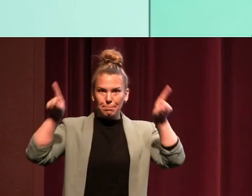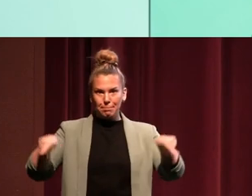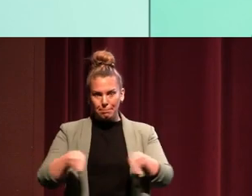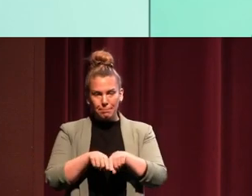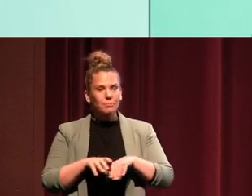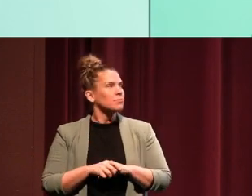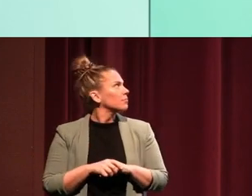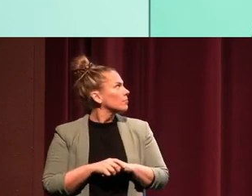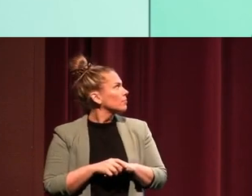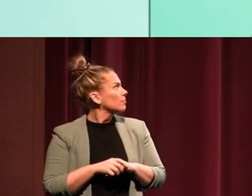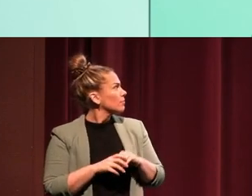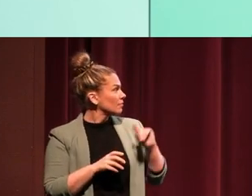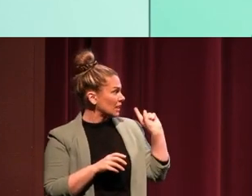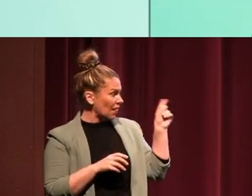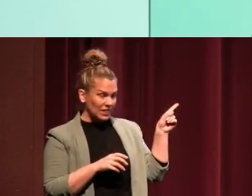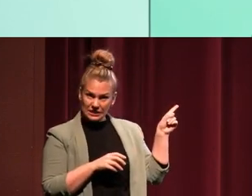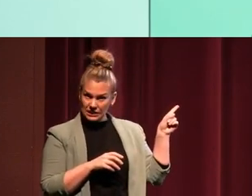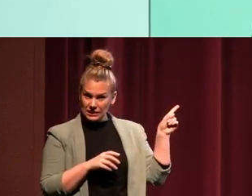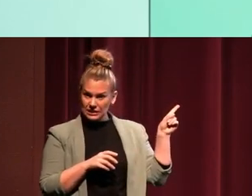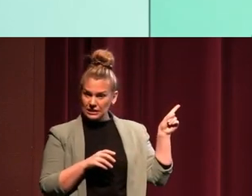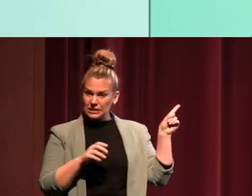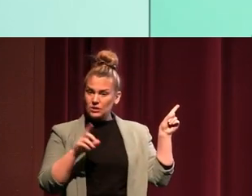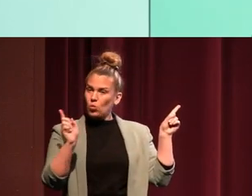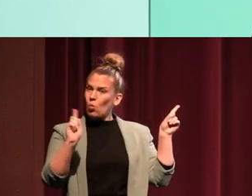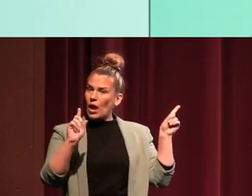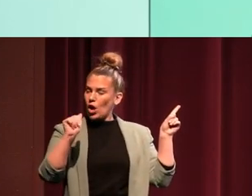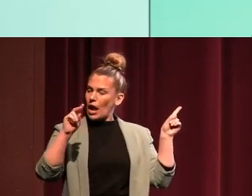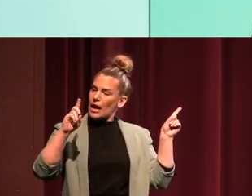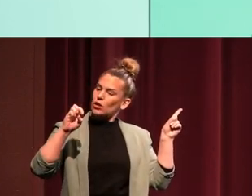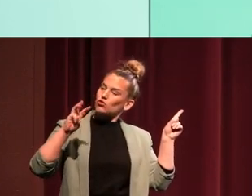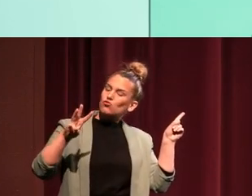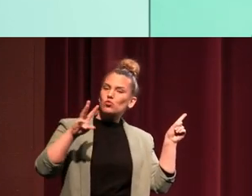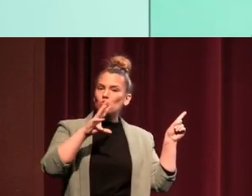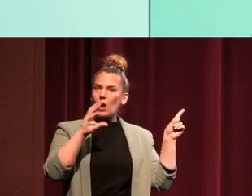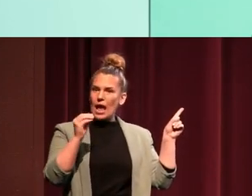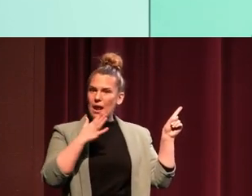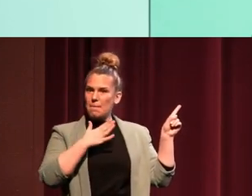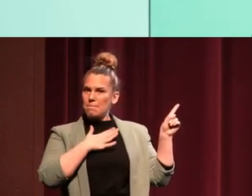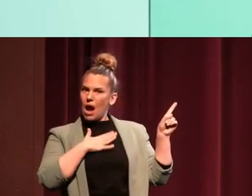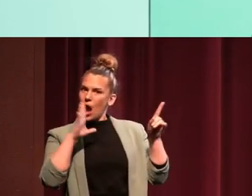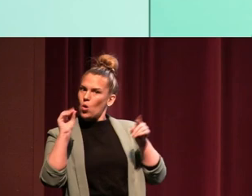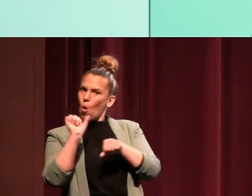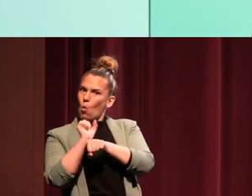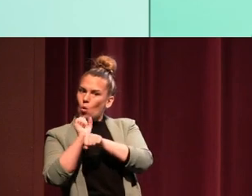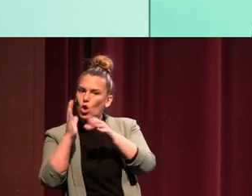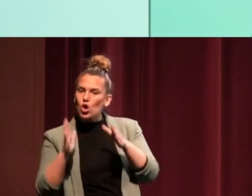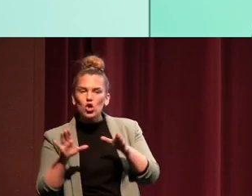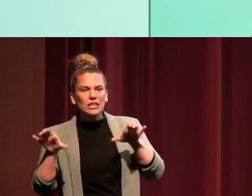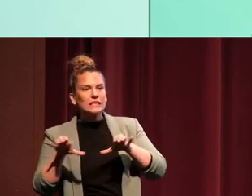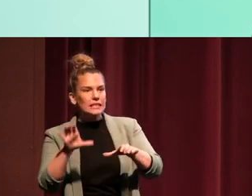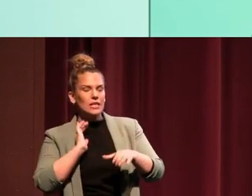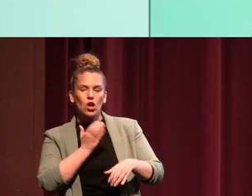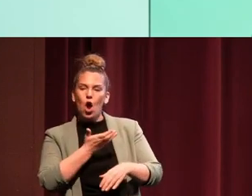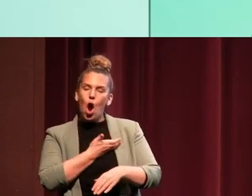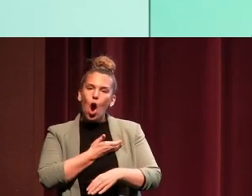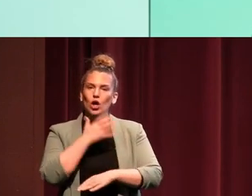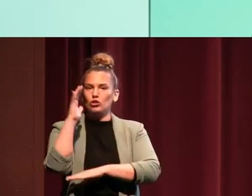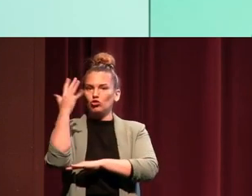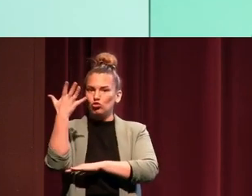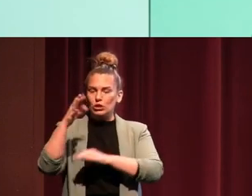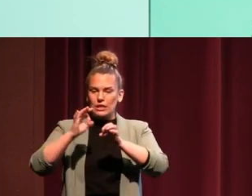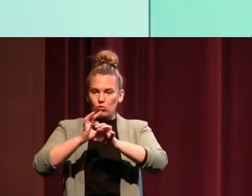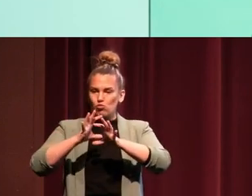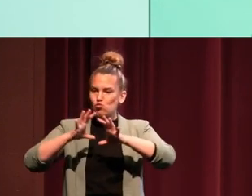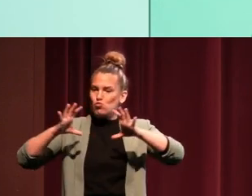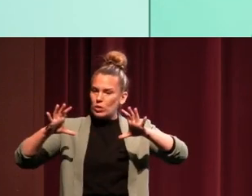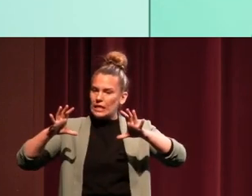These are all the sites in which Andrew and our colleague Emily Heyerdahl have conducted tree ring research, and I'm going to share some of the results of